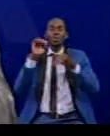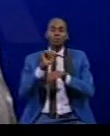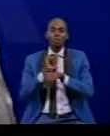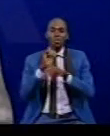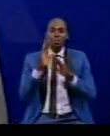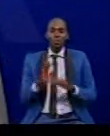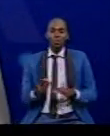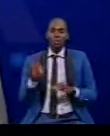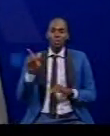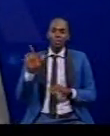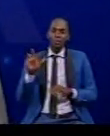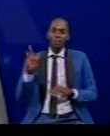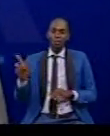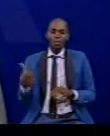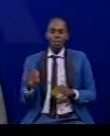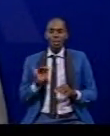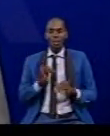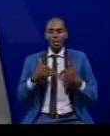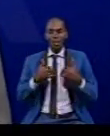7 a.m.